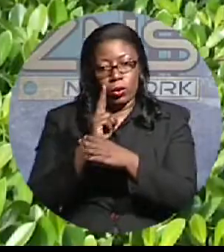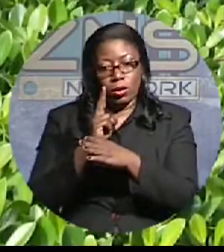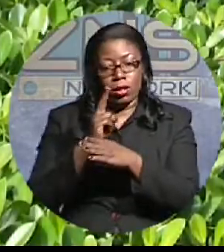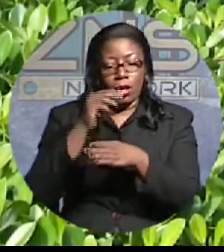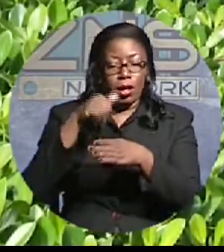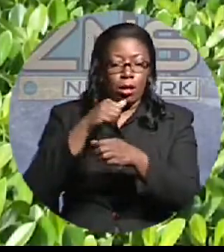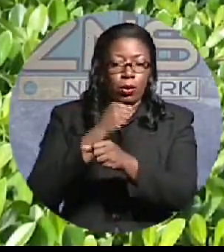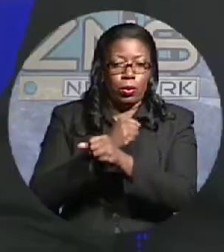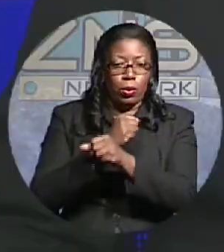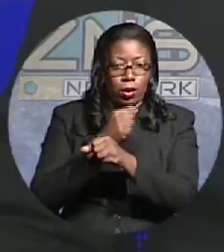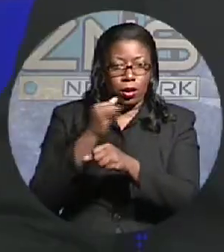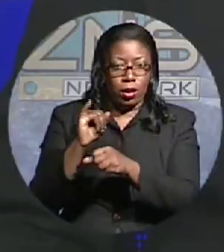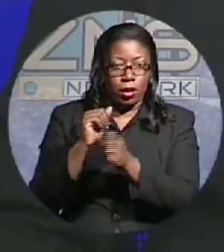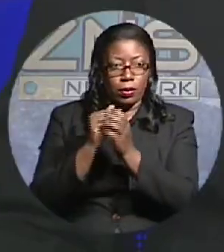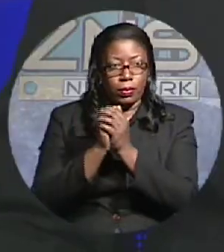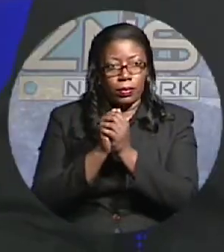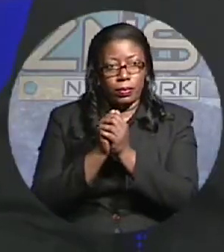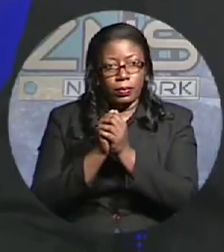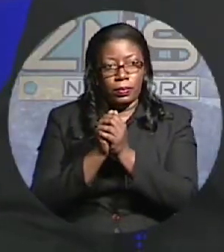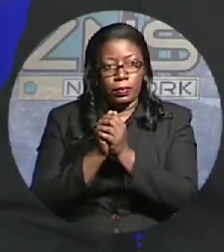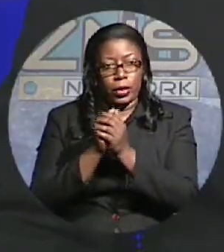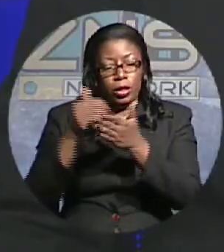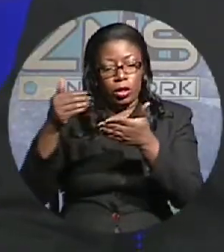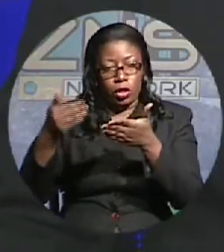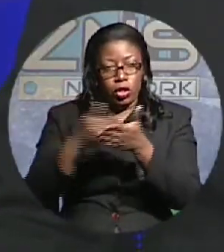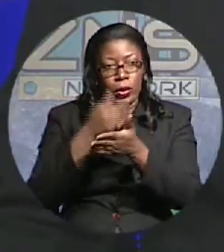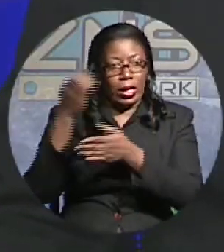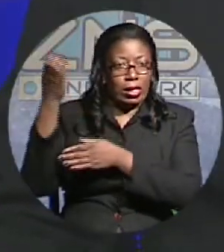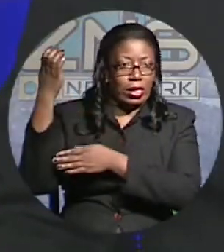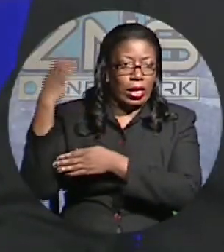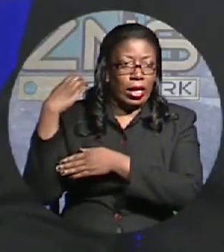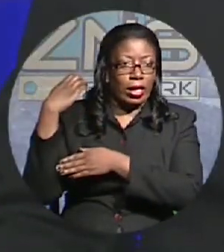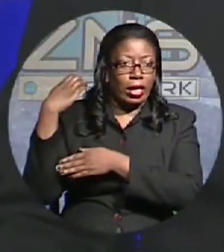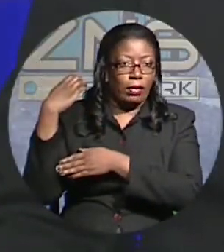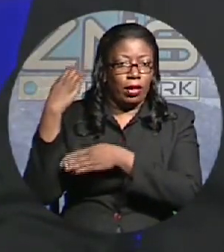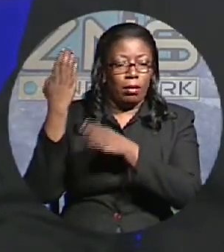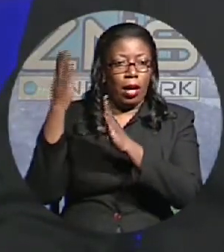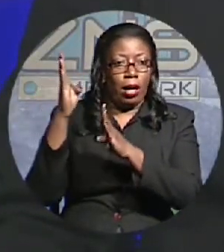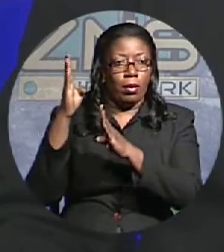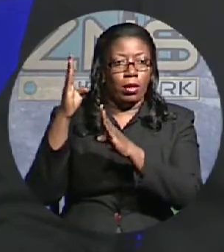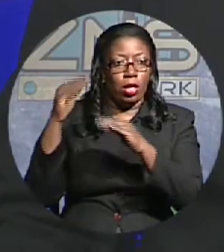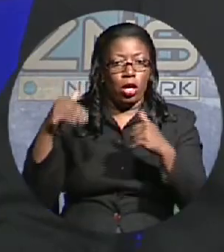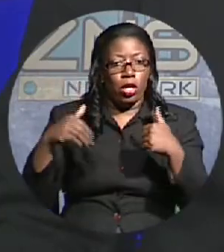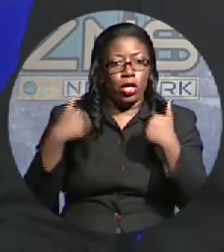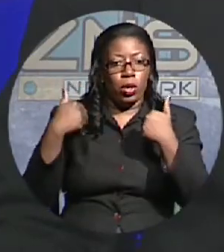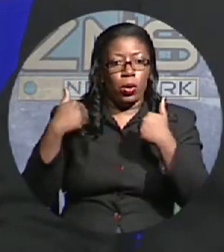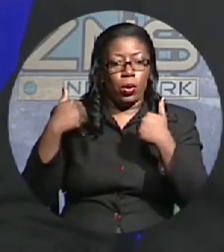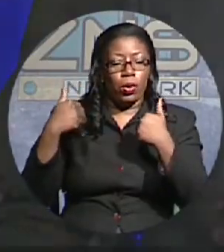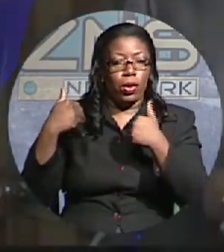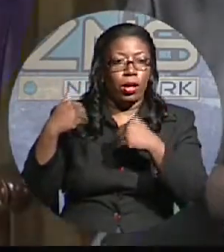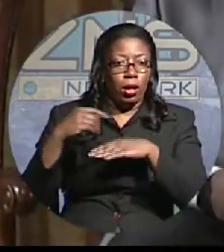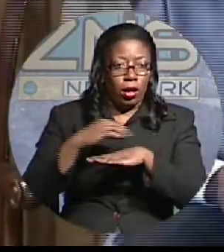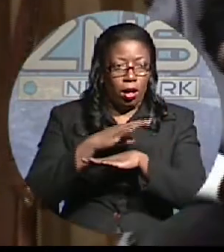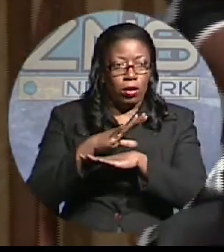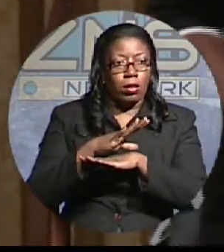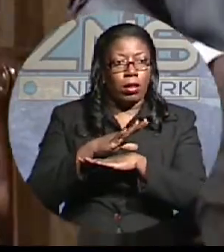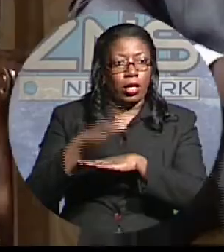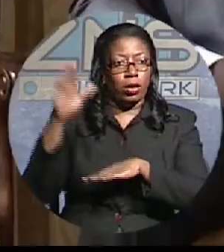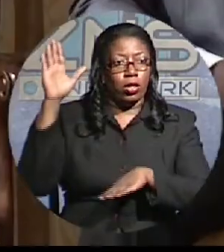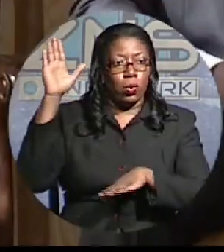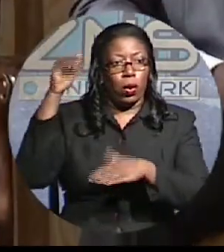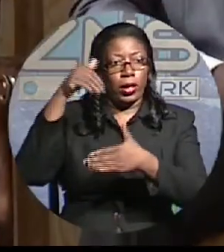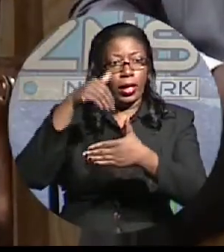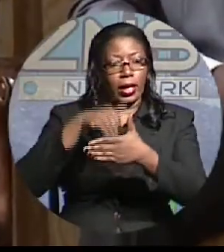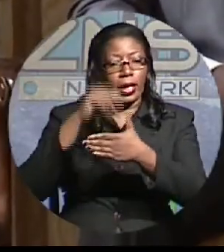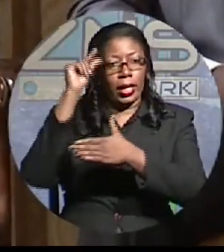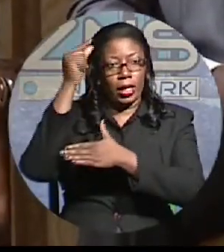these workplaces. The newest executives of the Bahamas National Youth Council were sworn in last evening during a special ceremony at